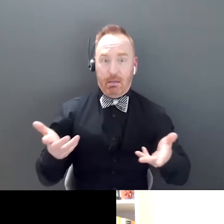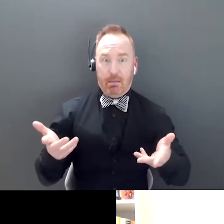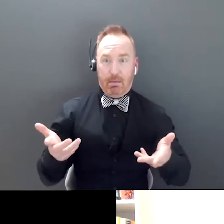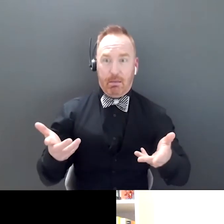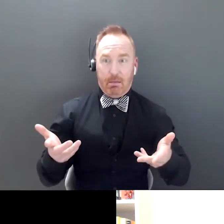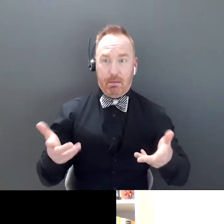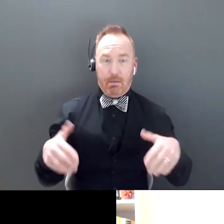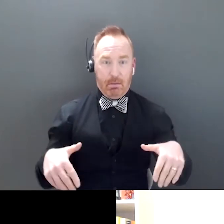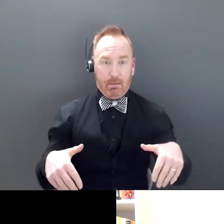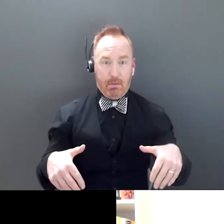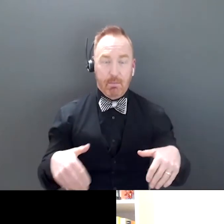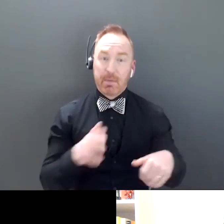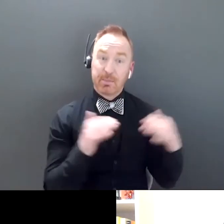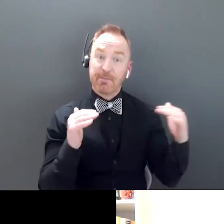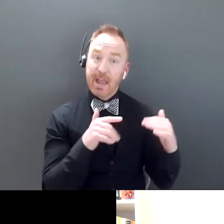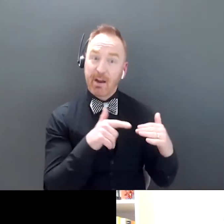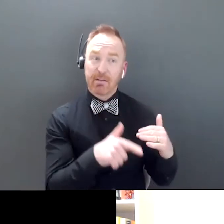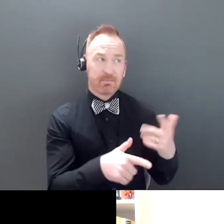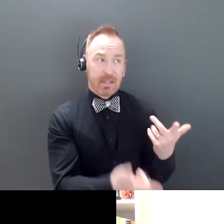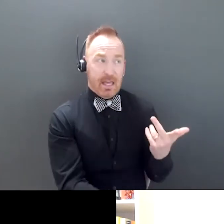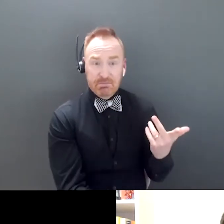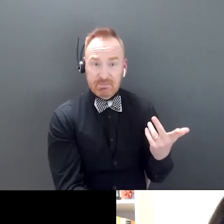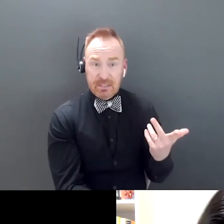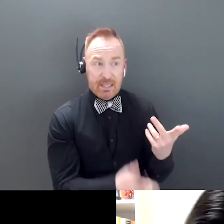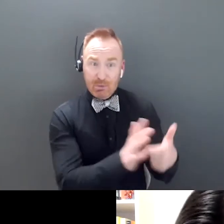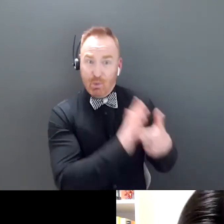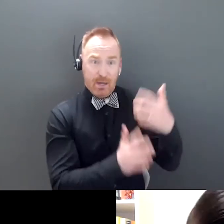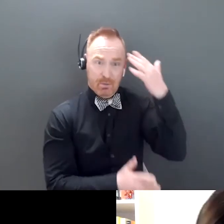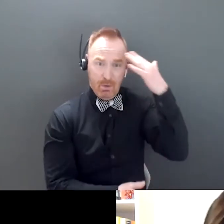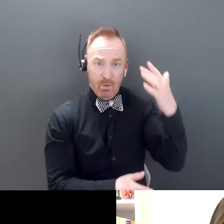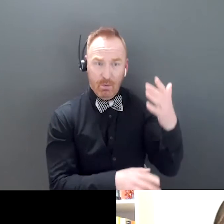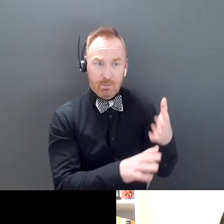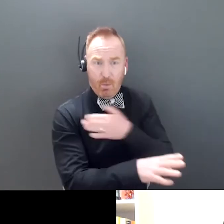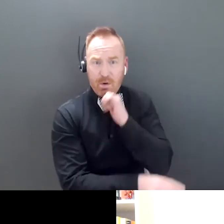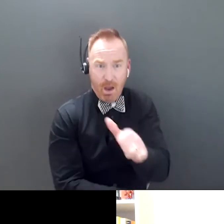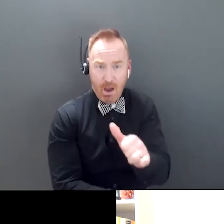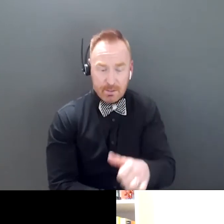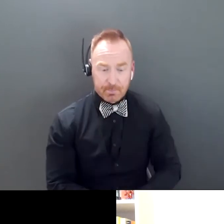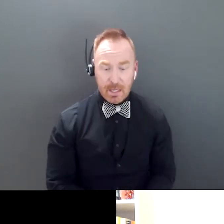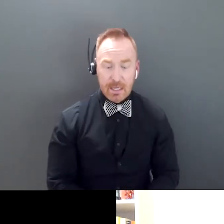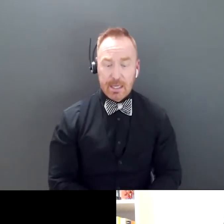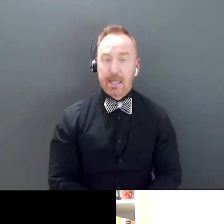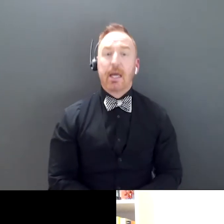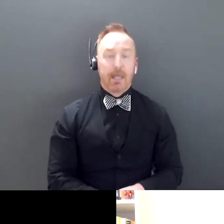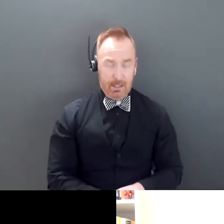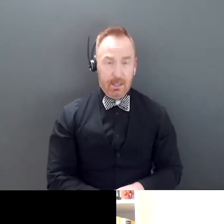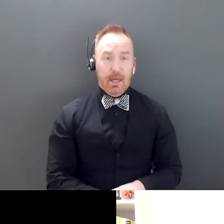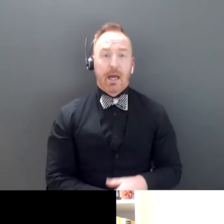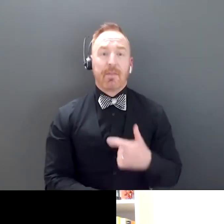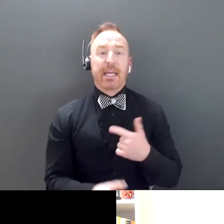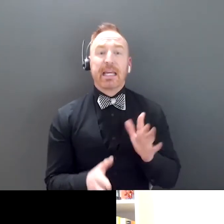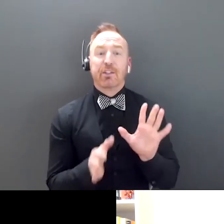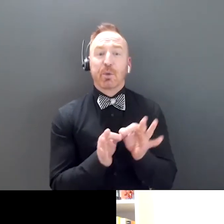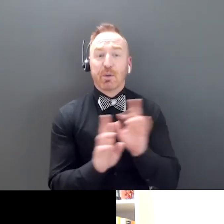fairness. So that's an interesting point, and it sounds like you had a really proactive manager, which is really great. And I guess one thing that I'm